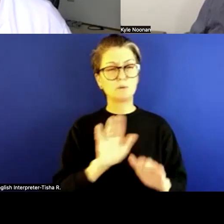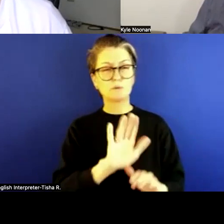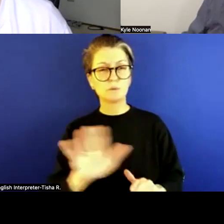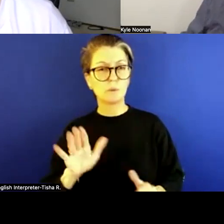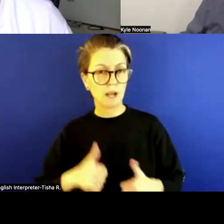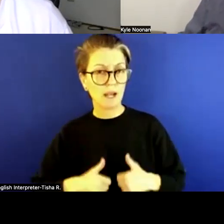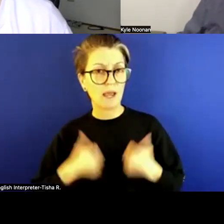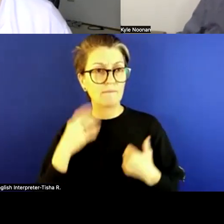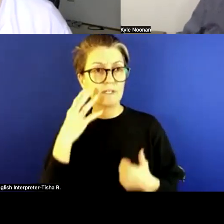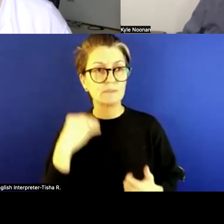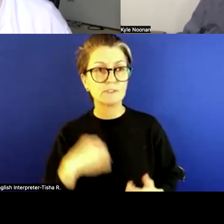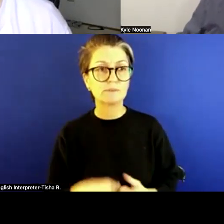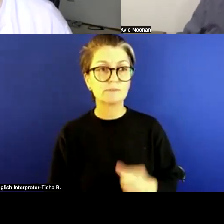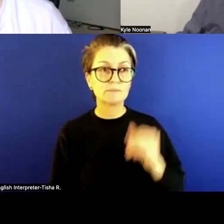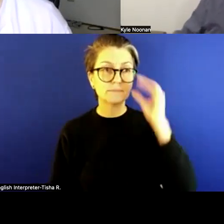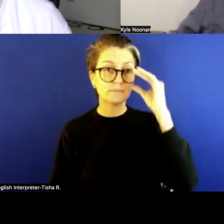experience?